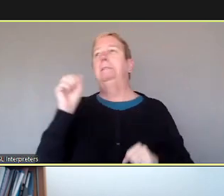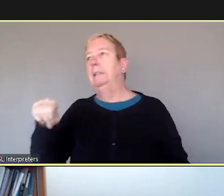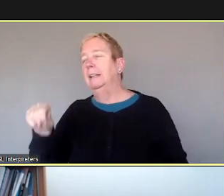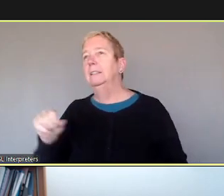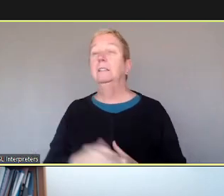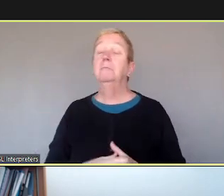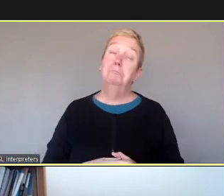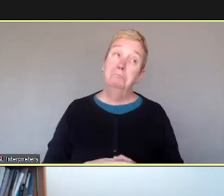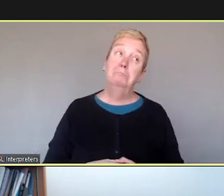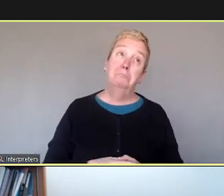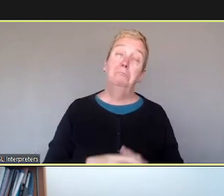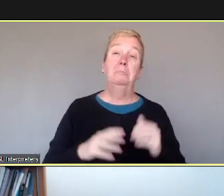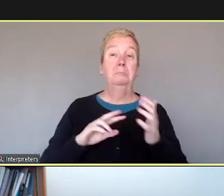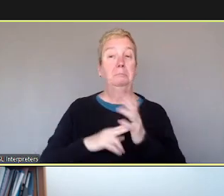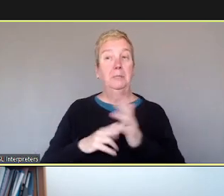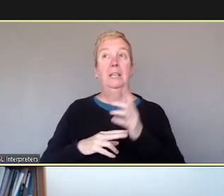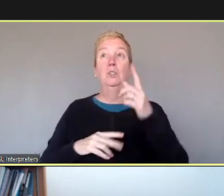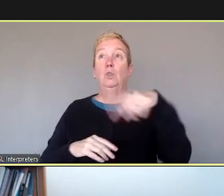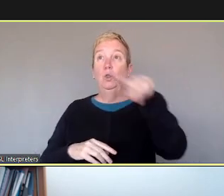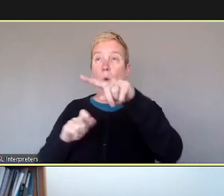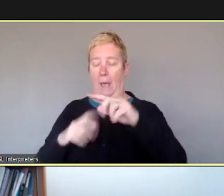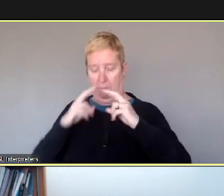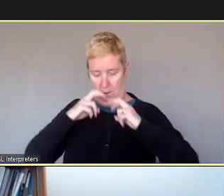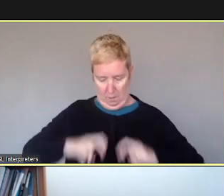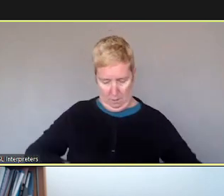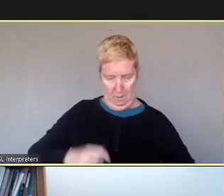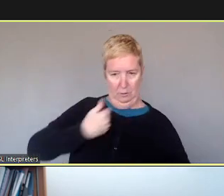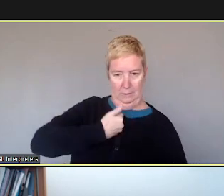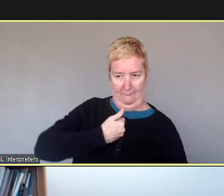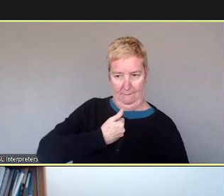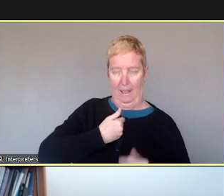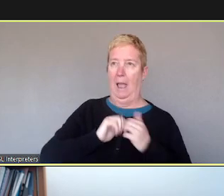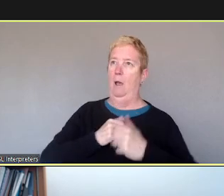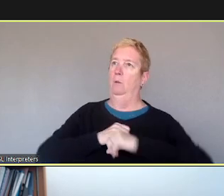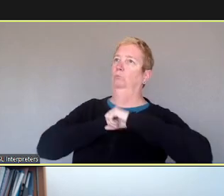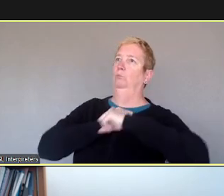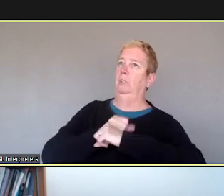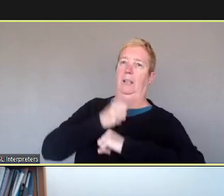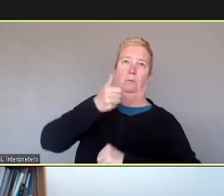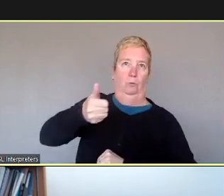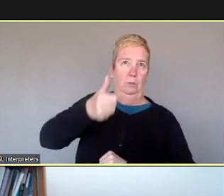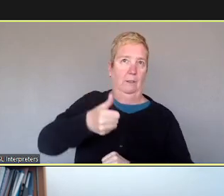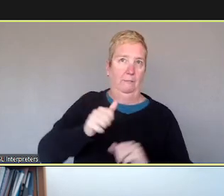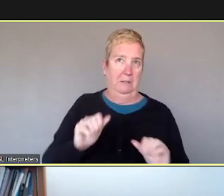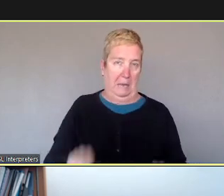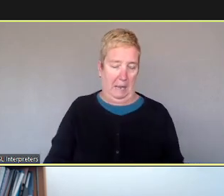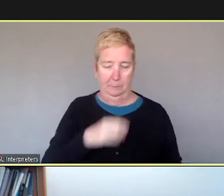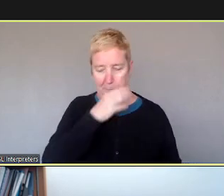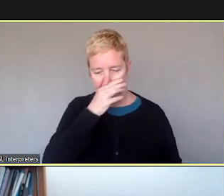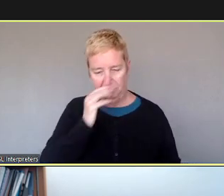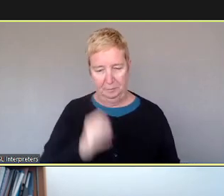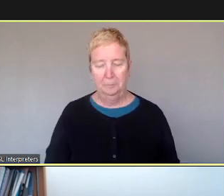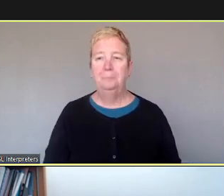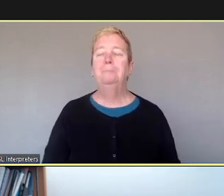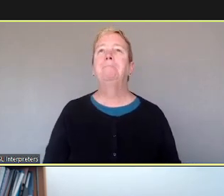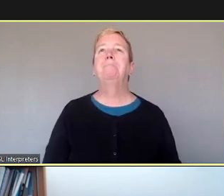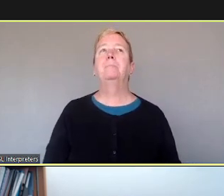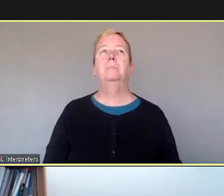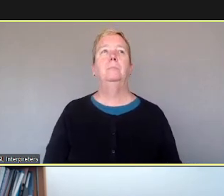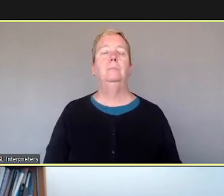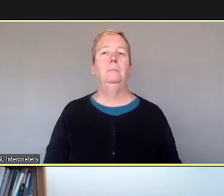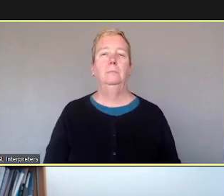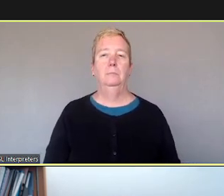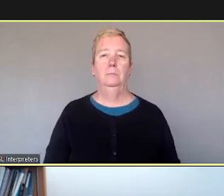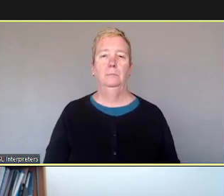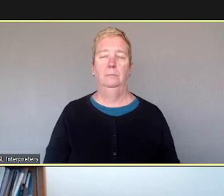need to understand the recommended prevention steps that you can take. I just can't stop without mentioning